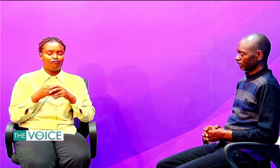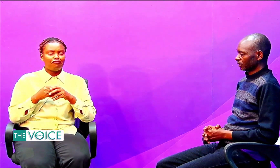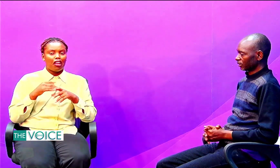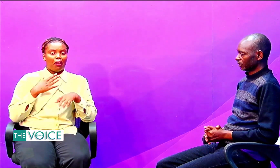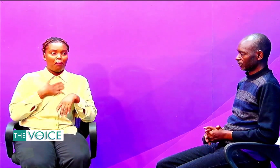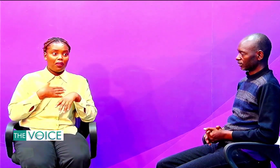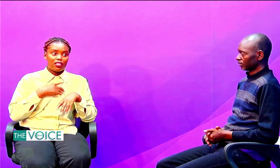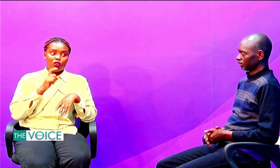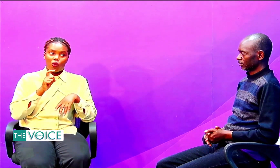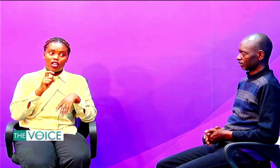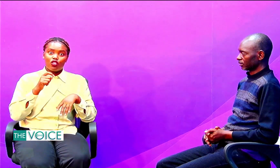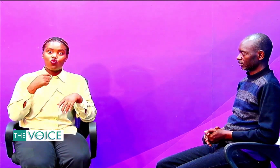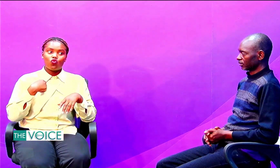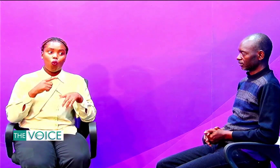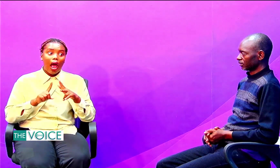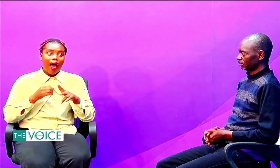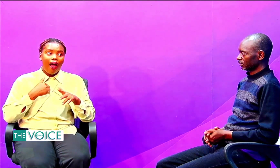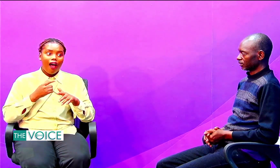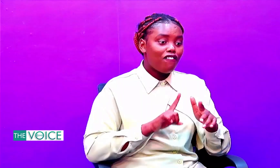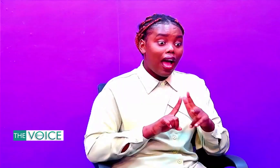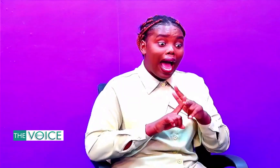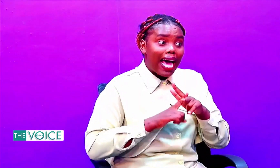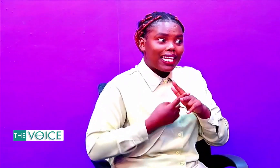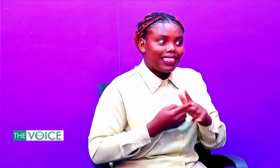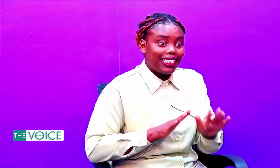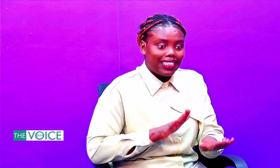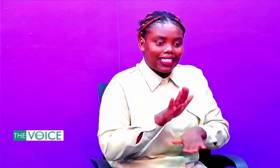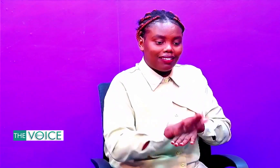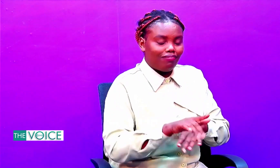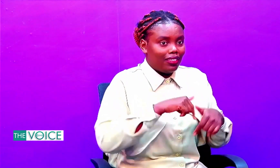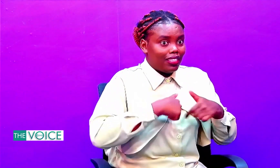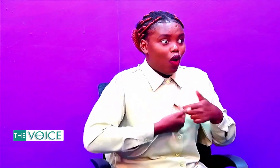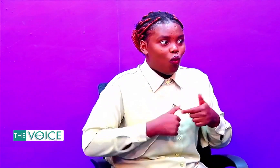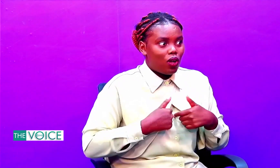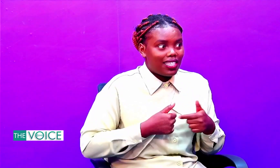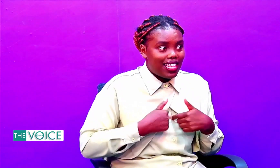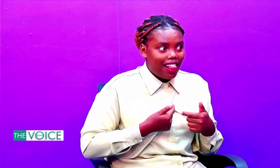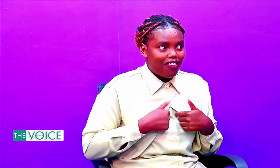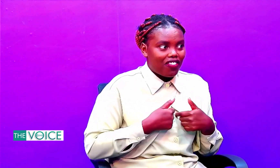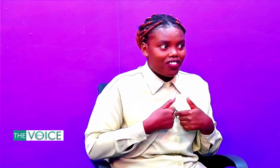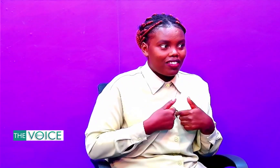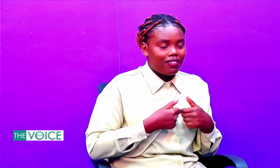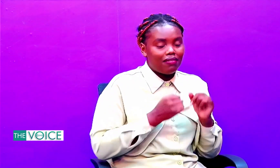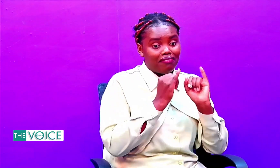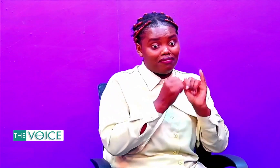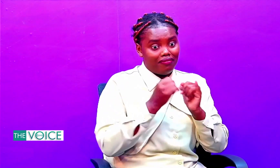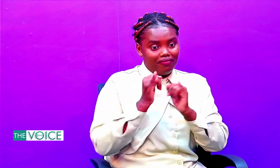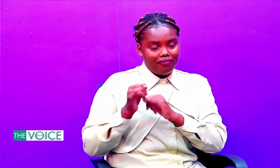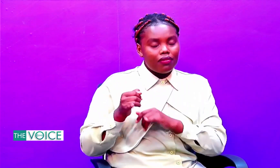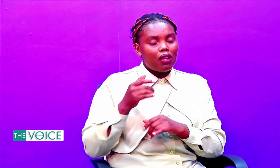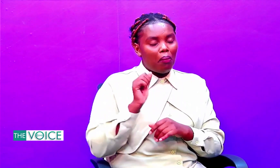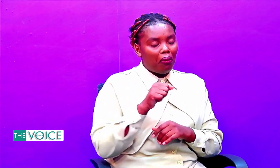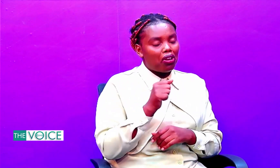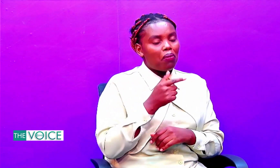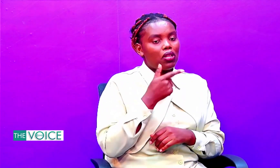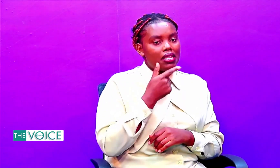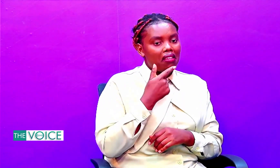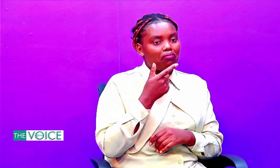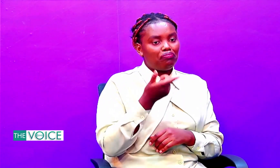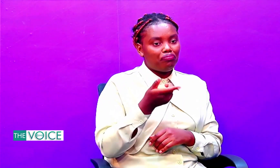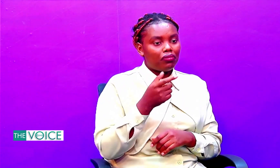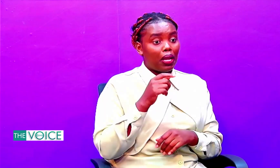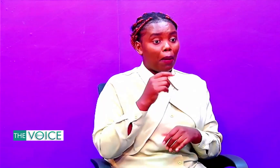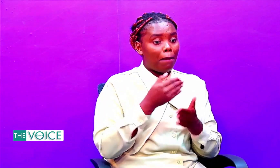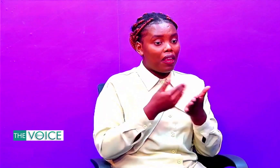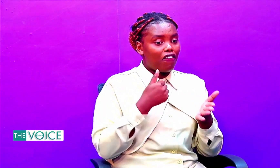reasonable accommodation for persons with disability. We need to have an initiative ourselves to be